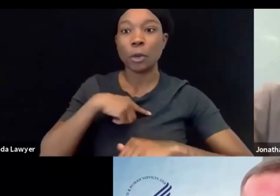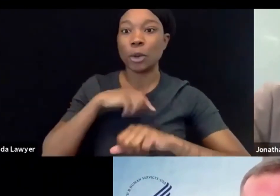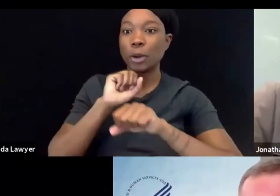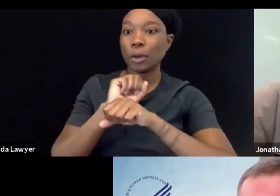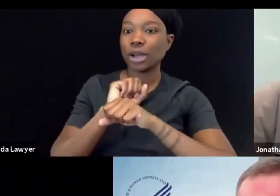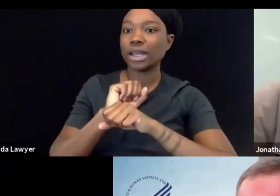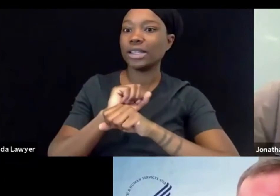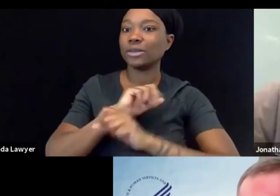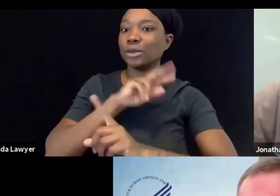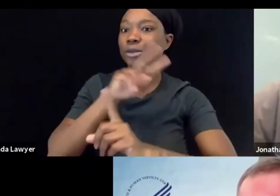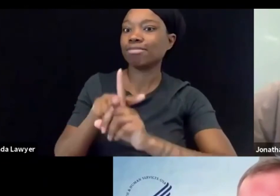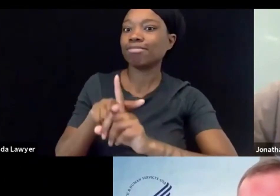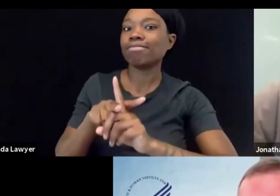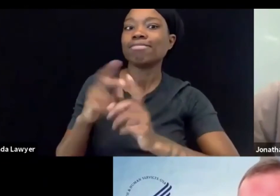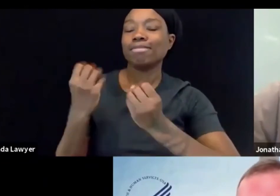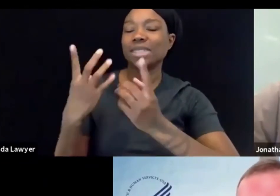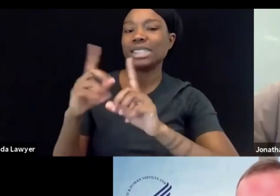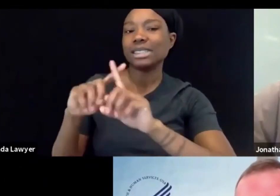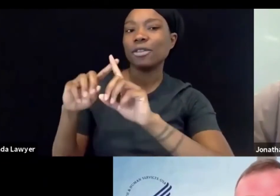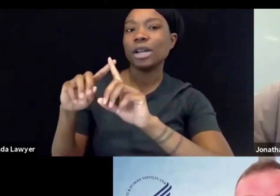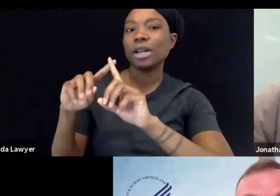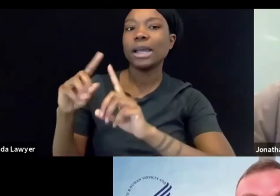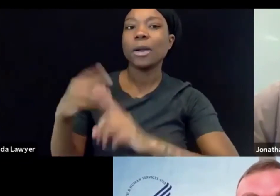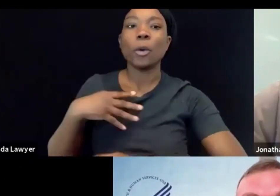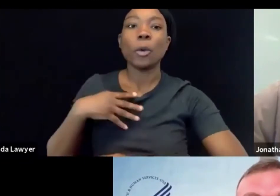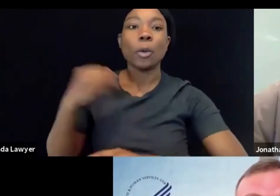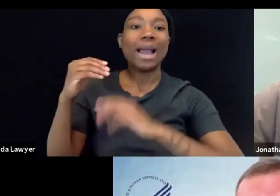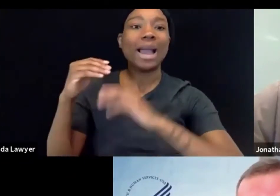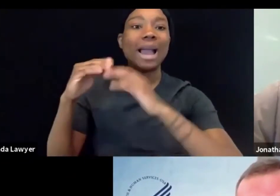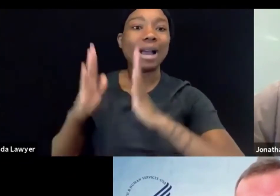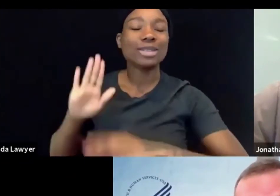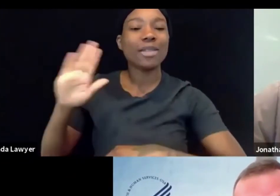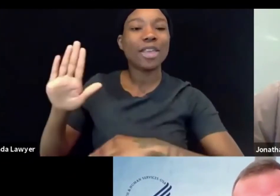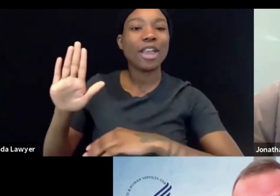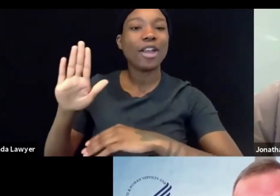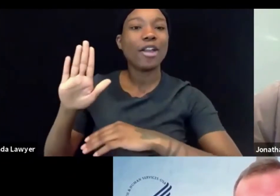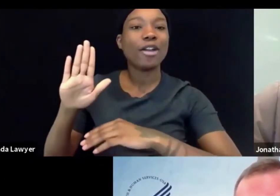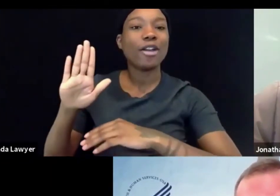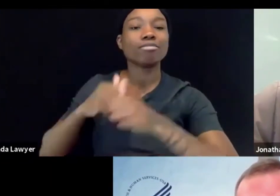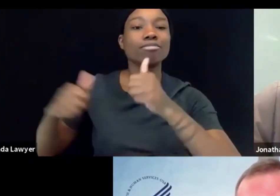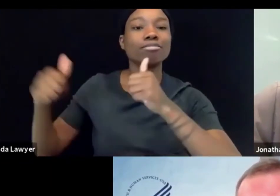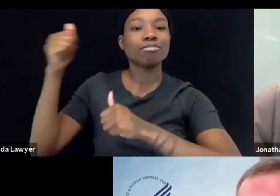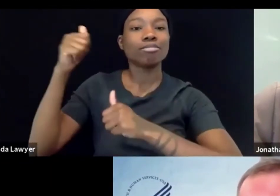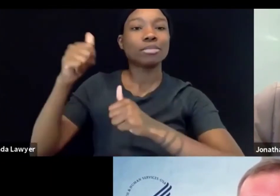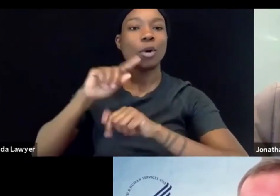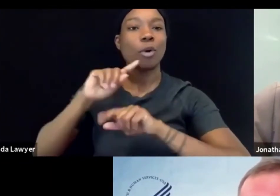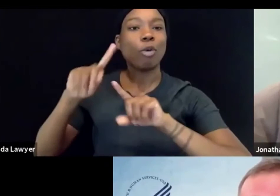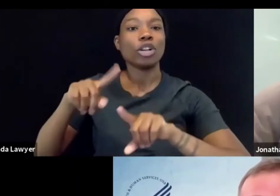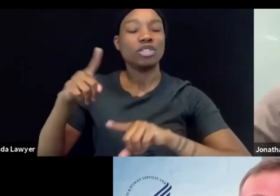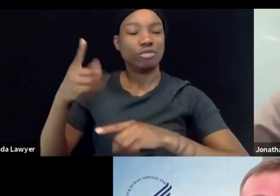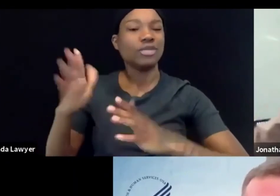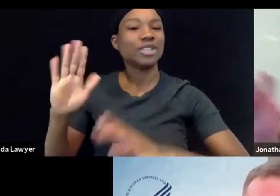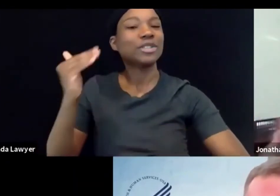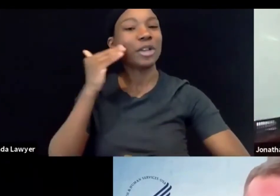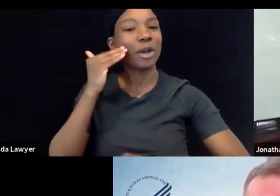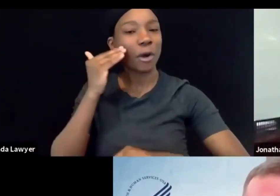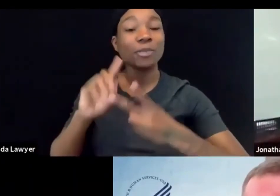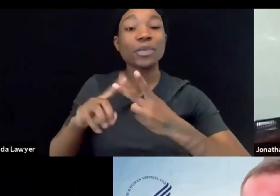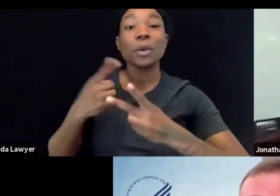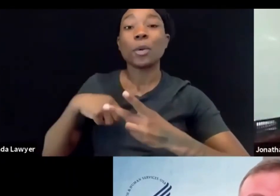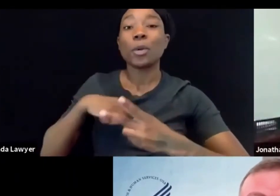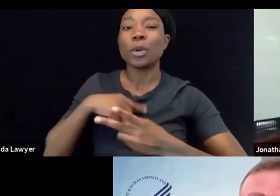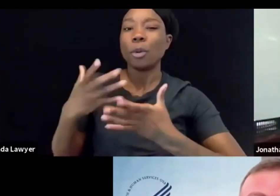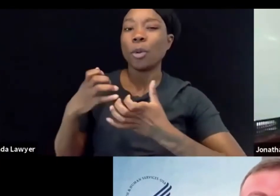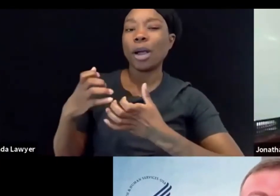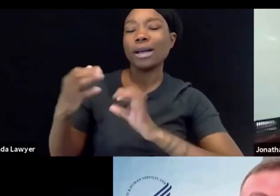of the White House executive orders that you've probably heard about. We're also seeking outside input from national experts through our federal advisory